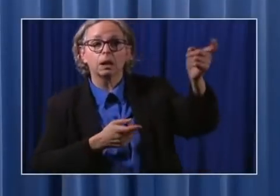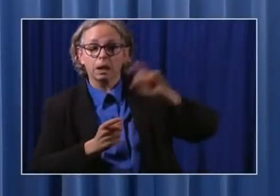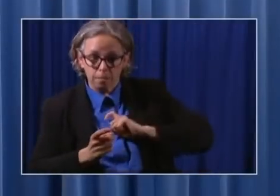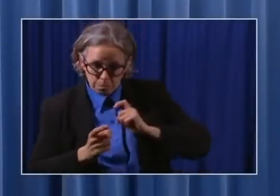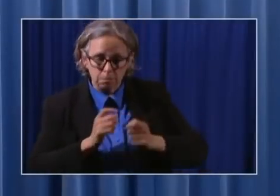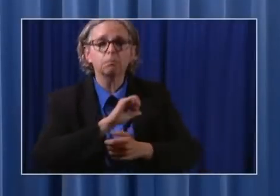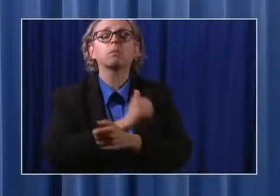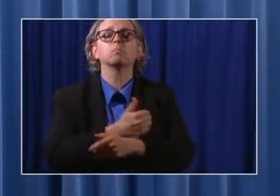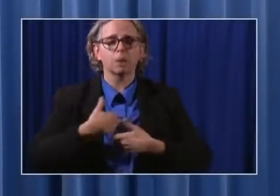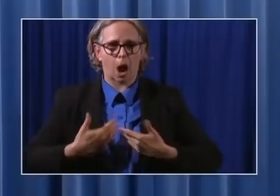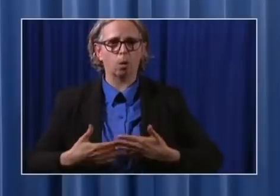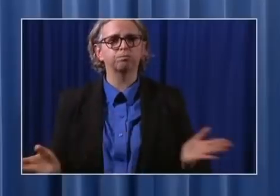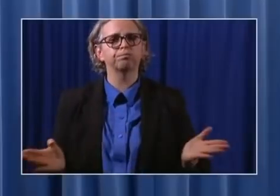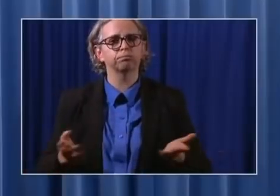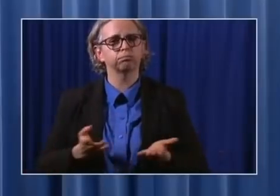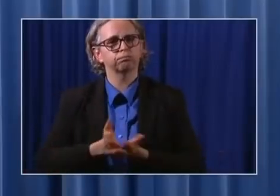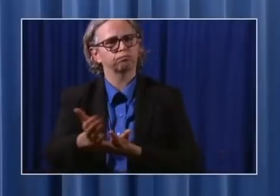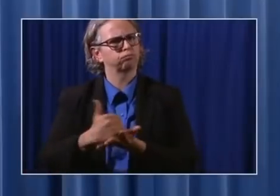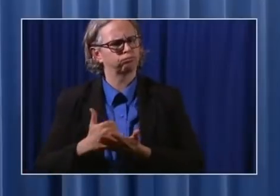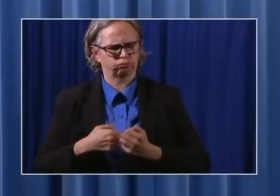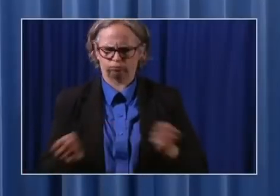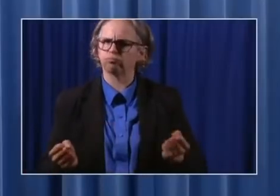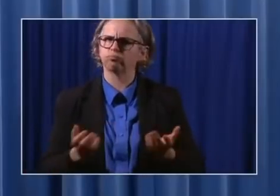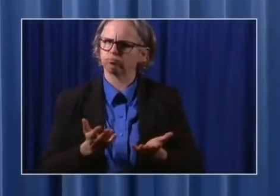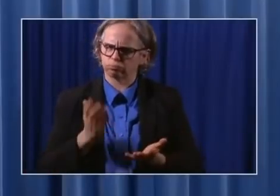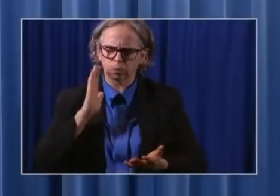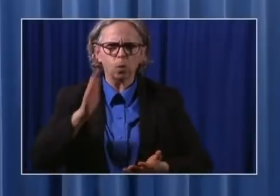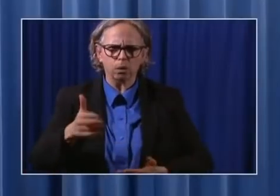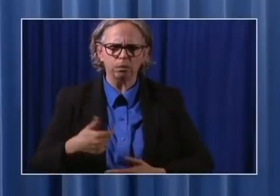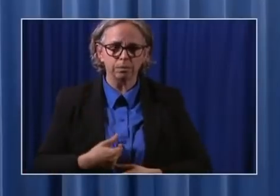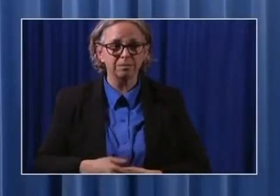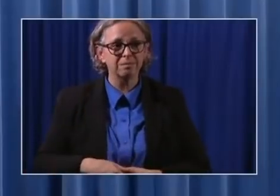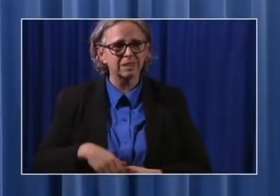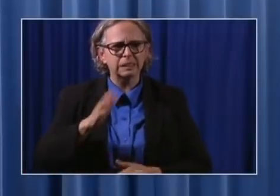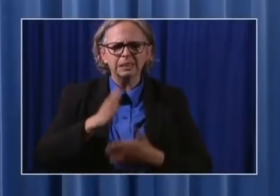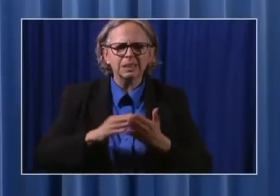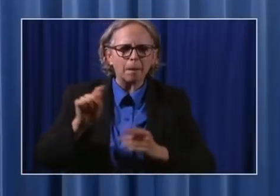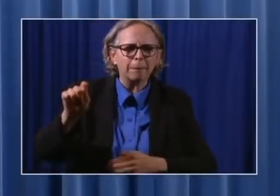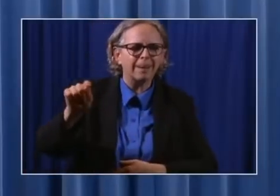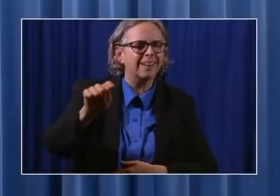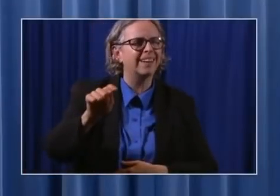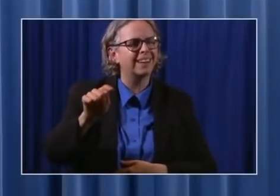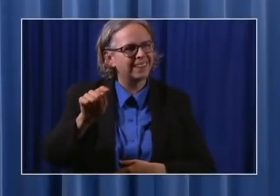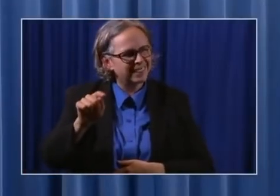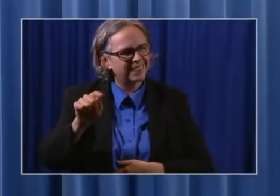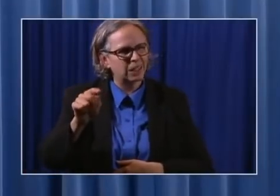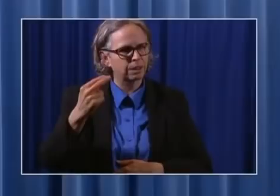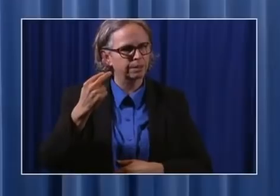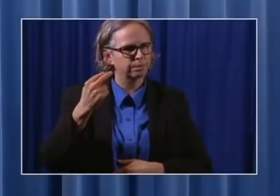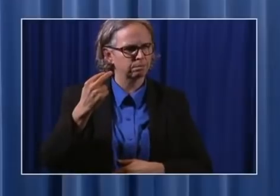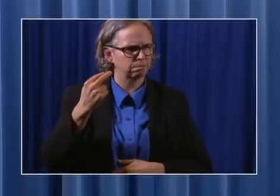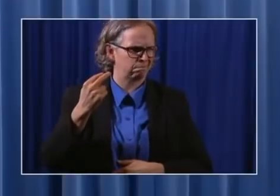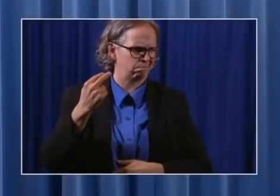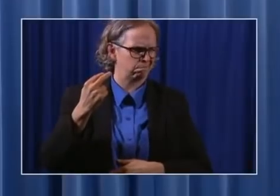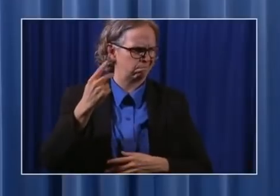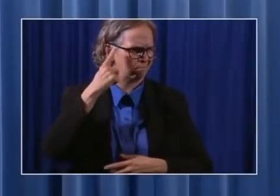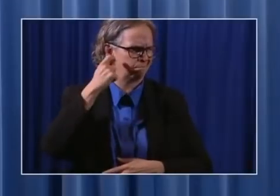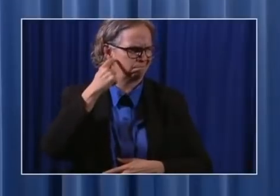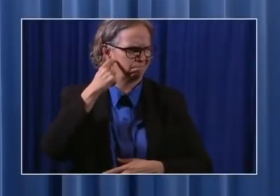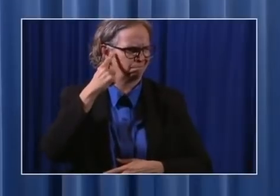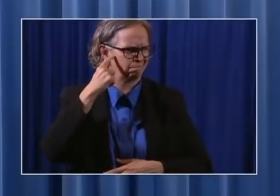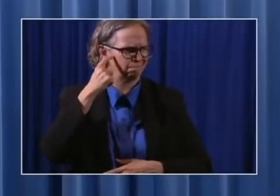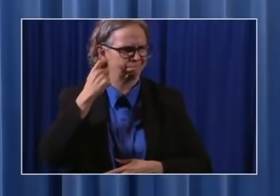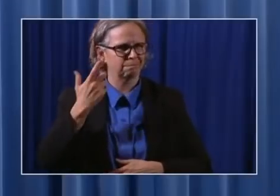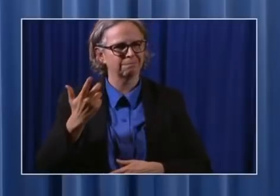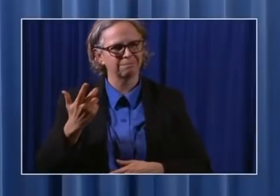Court will allow us. And I know there are viewers out there who, you know, have not navigated these decisions